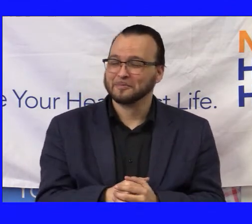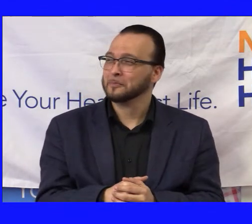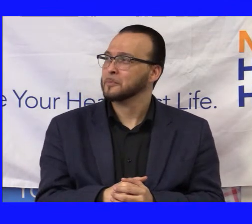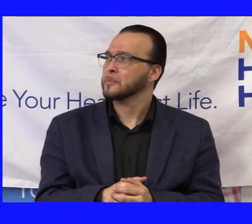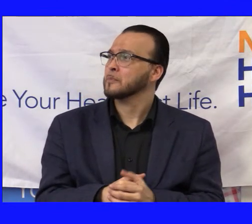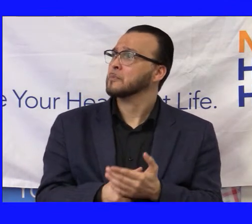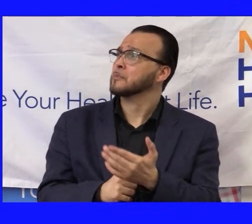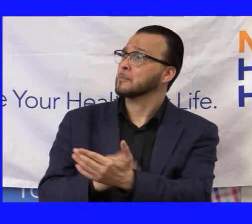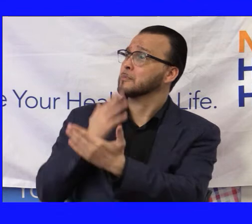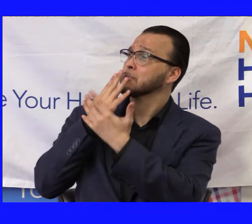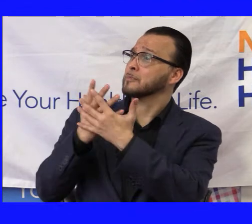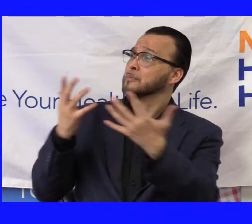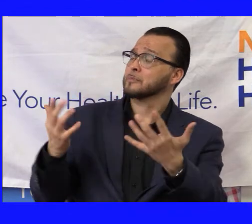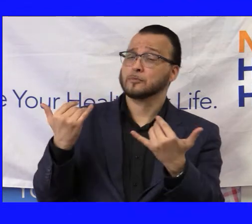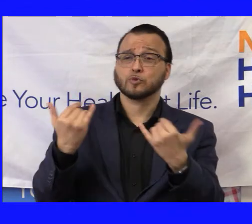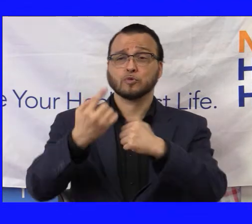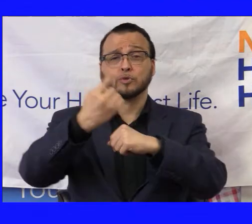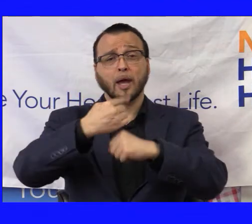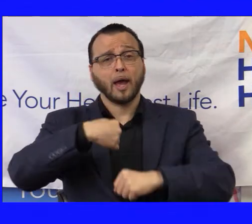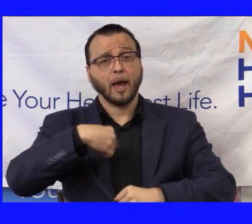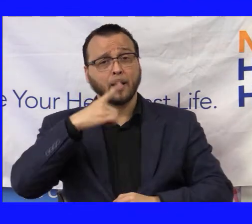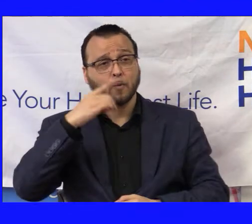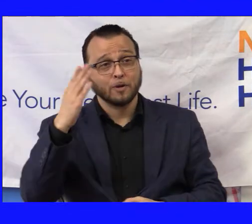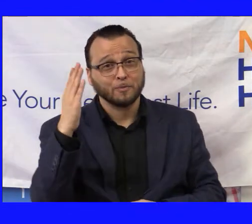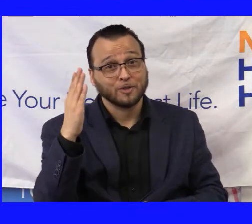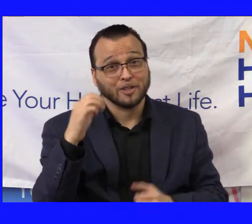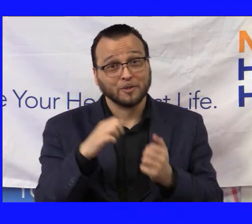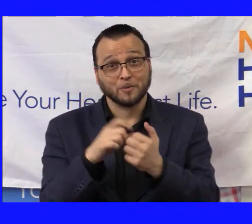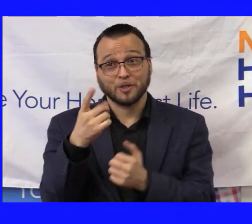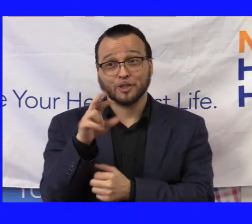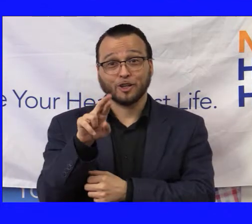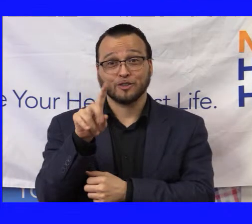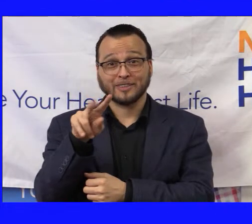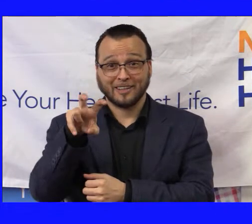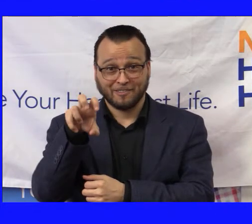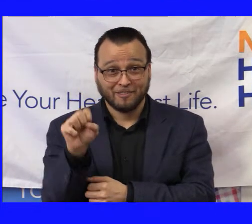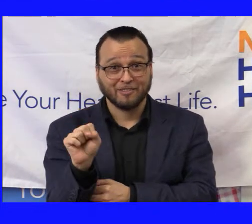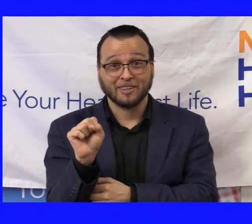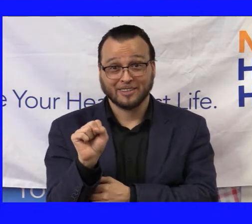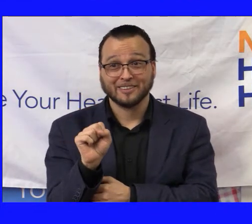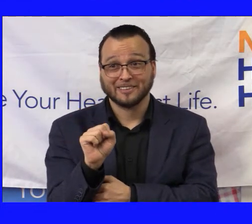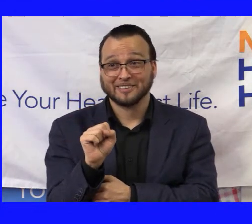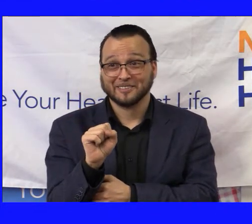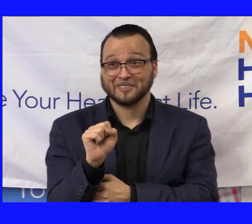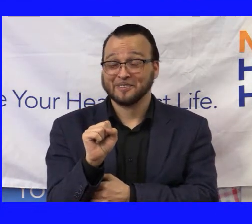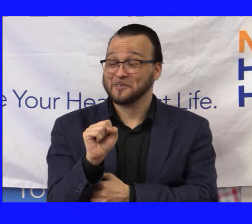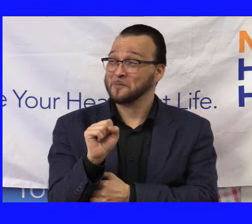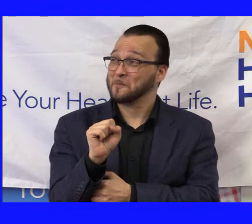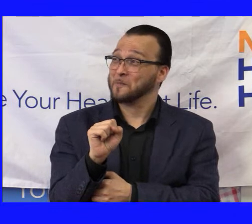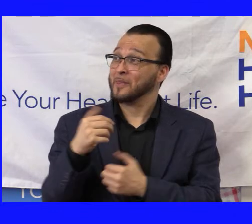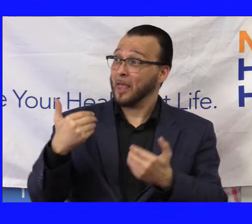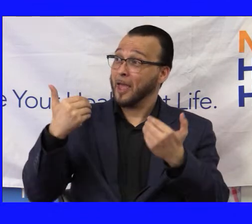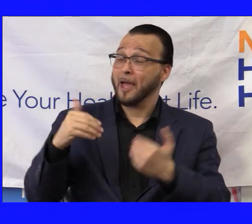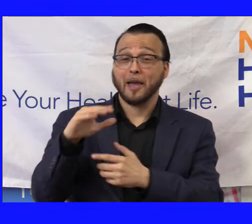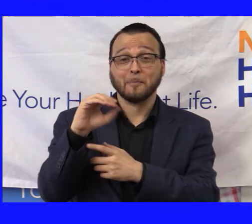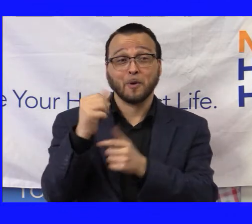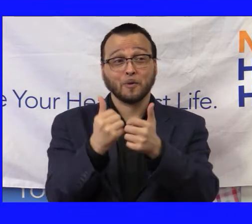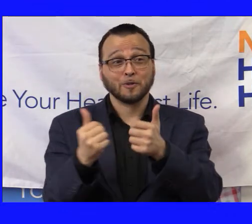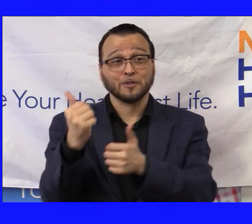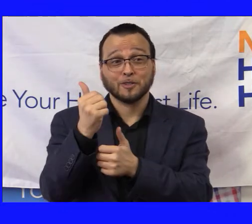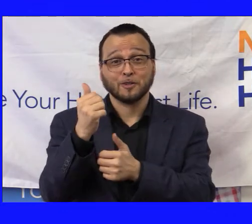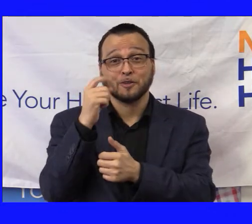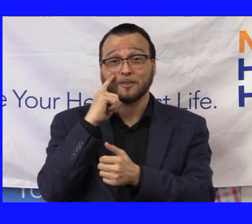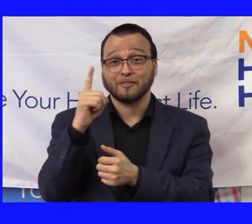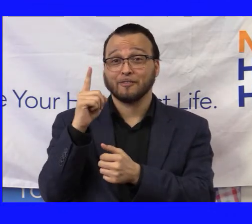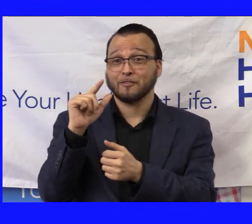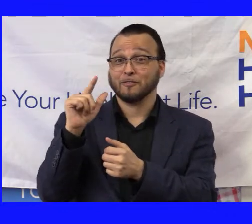Thank you so much. So today I will be presenting with Dr. Davis, Hart, and List. I am the co-chair of the Equity and Access